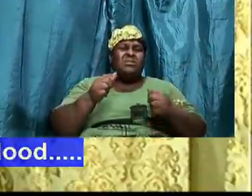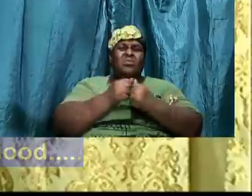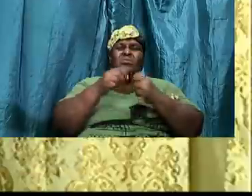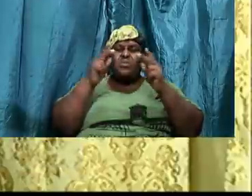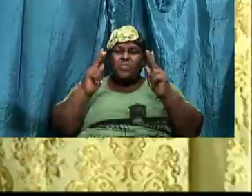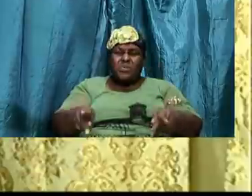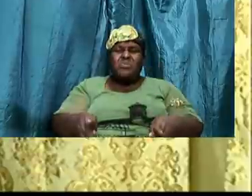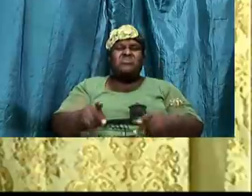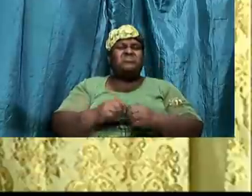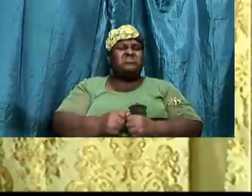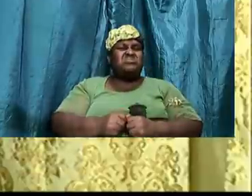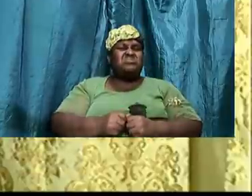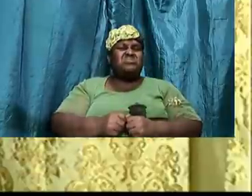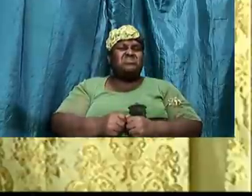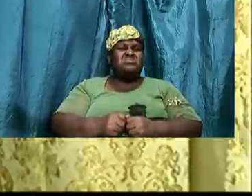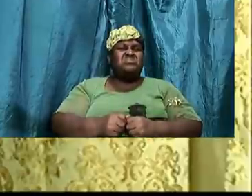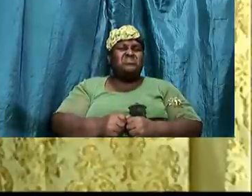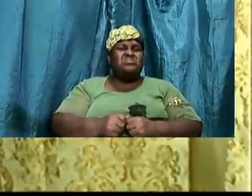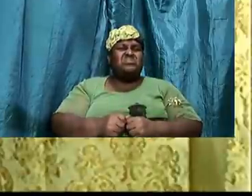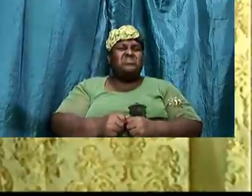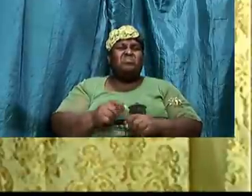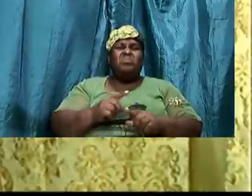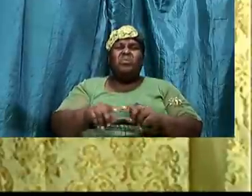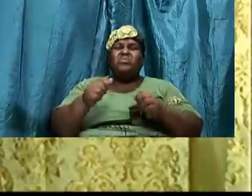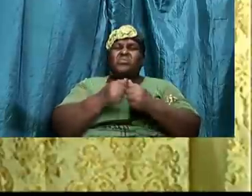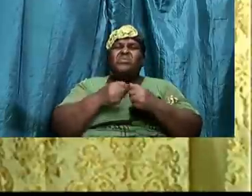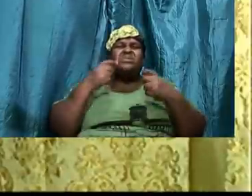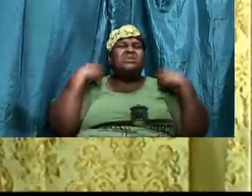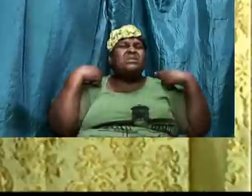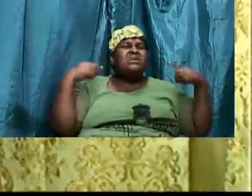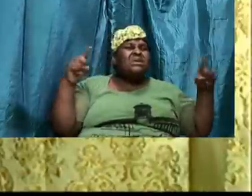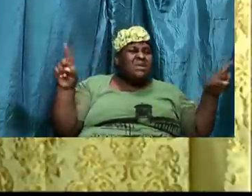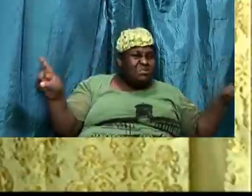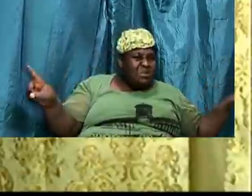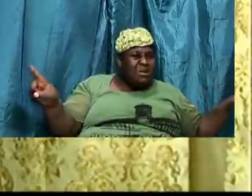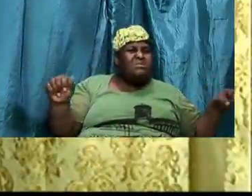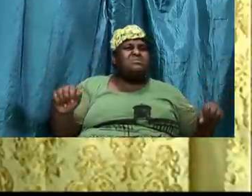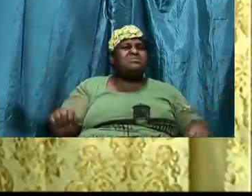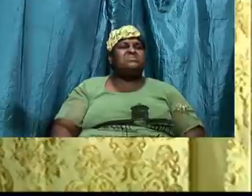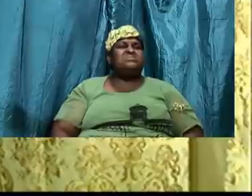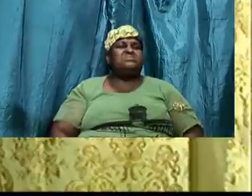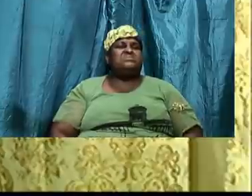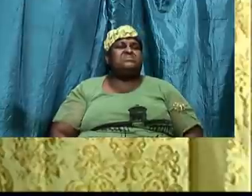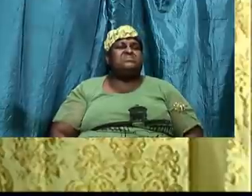with the co-worker, not with the neighbor. But it with these that the apostle mentioned.